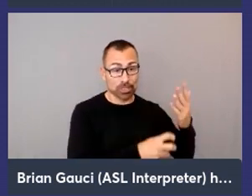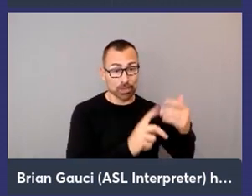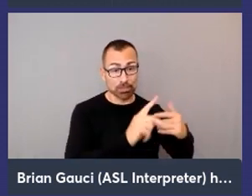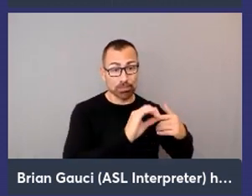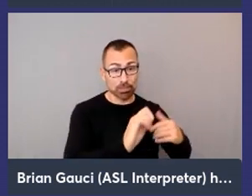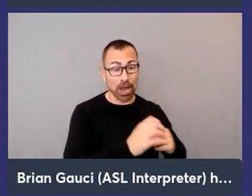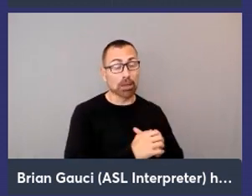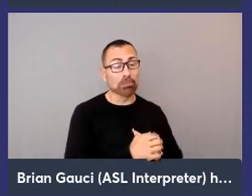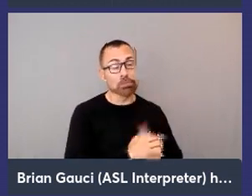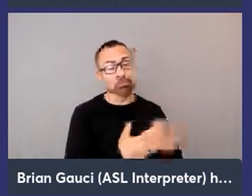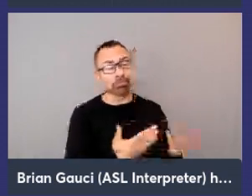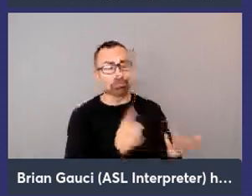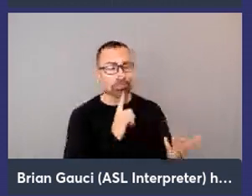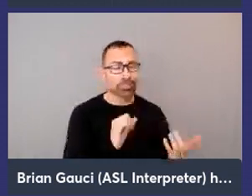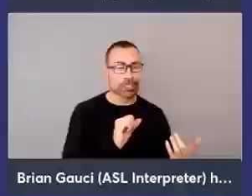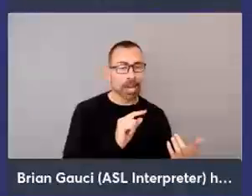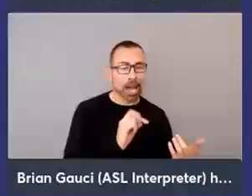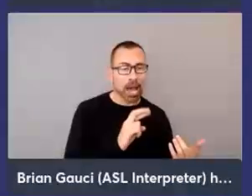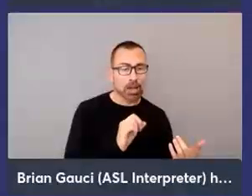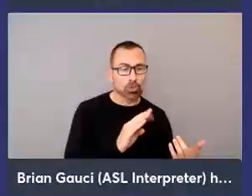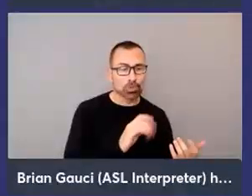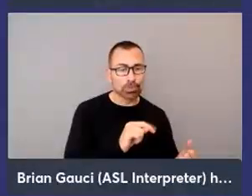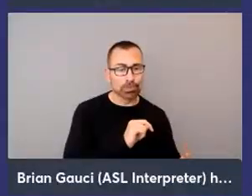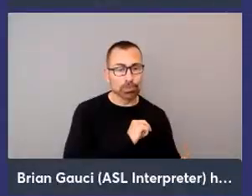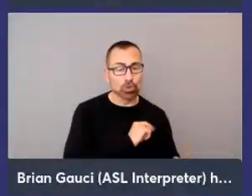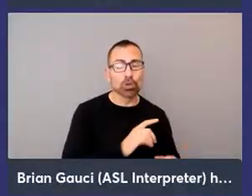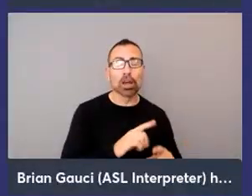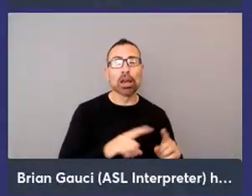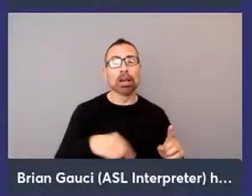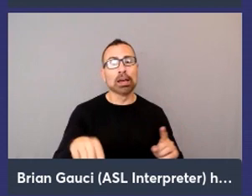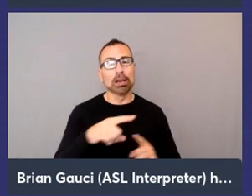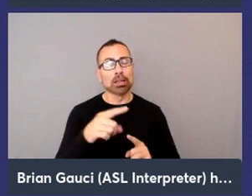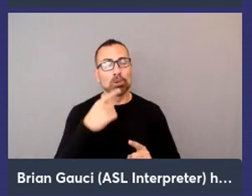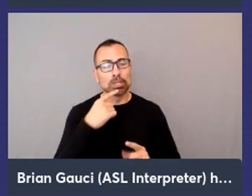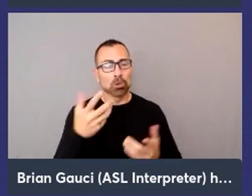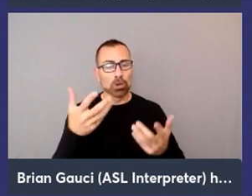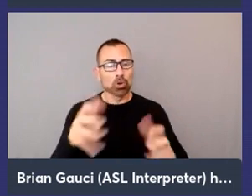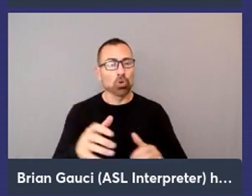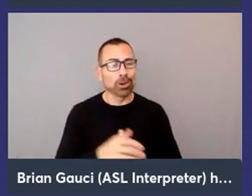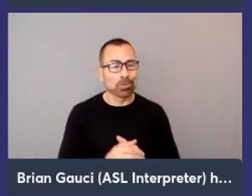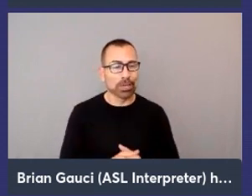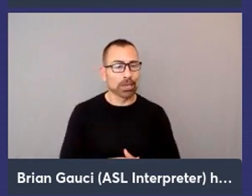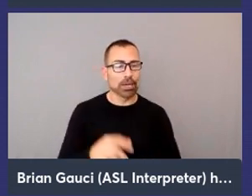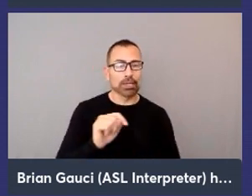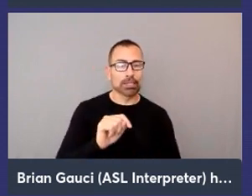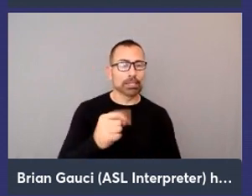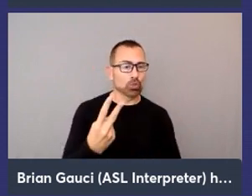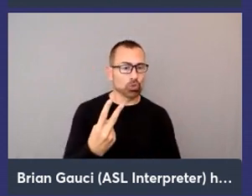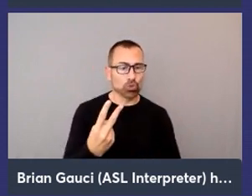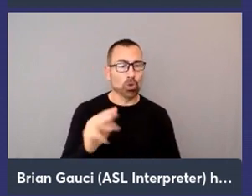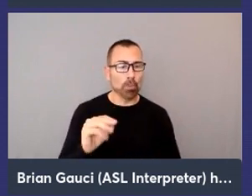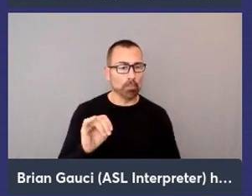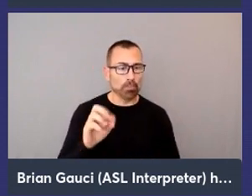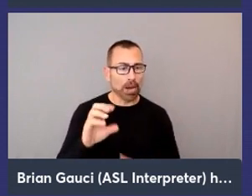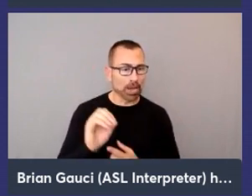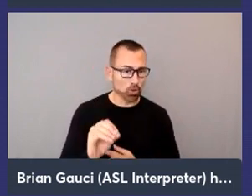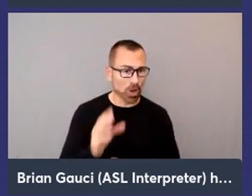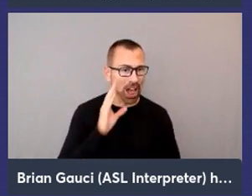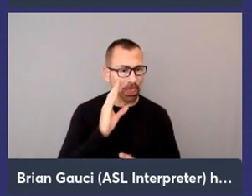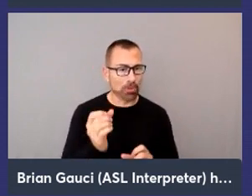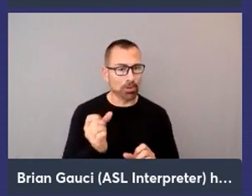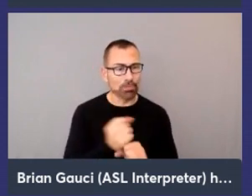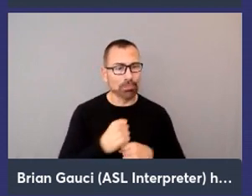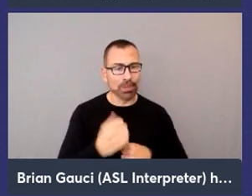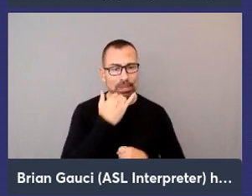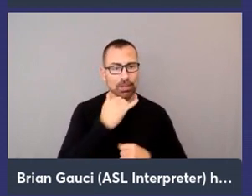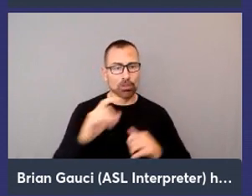very simple operator here to say that we don't want our instance type to be, for example, a 2T micro. And this would throw an error in this case. And